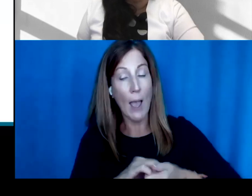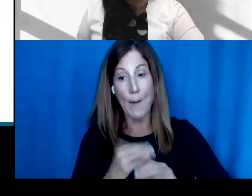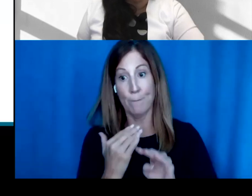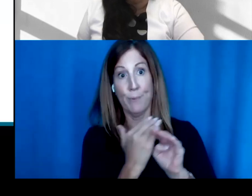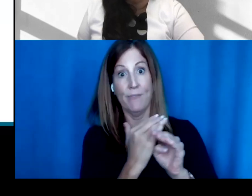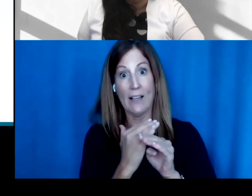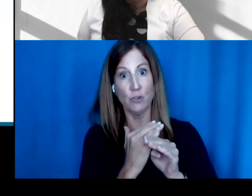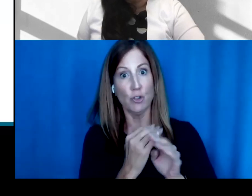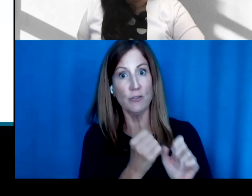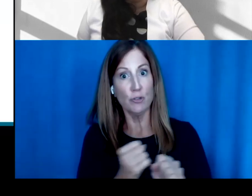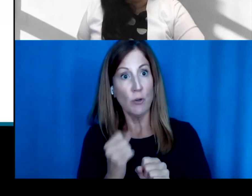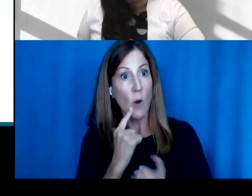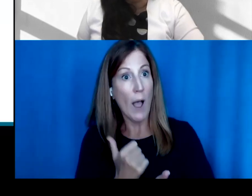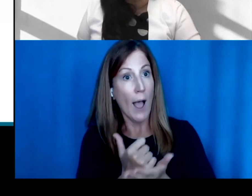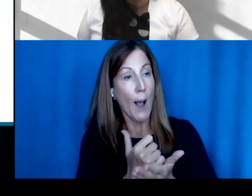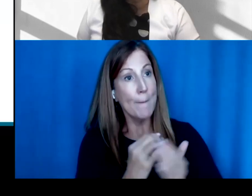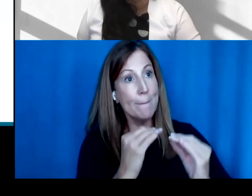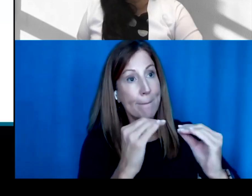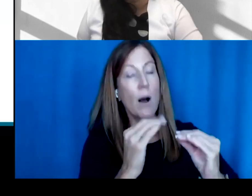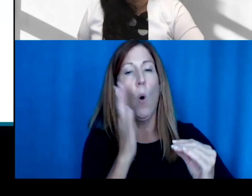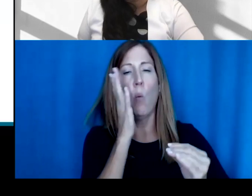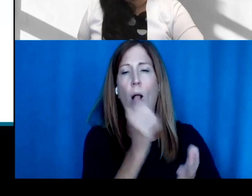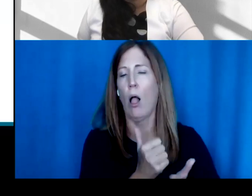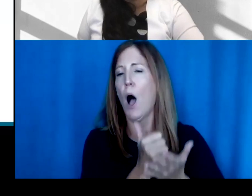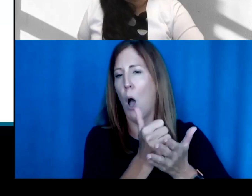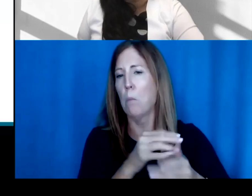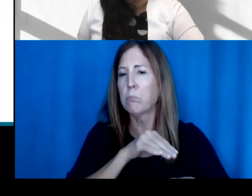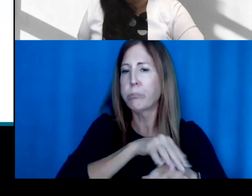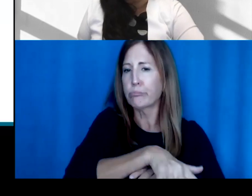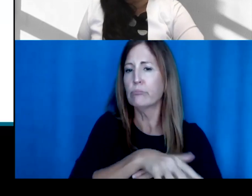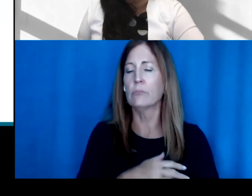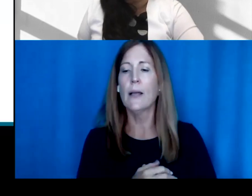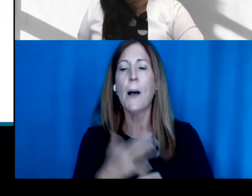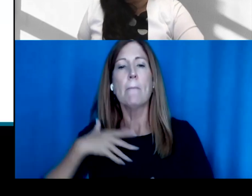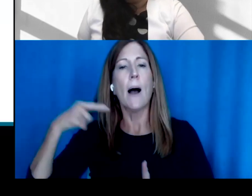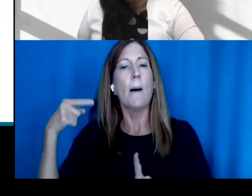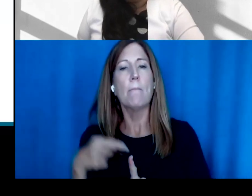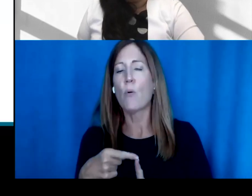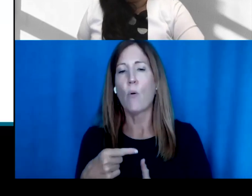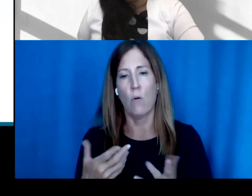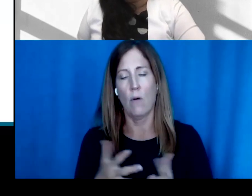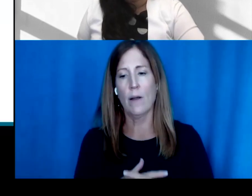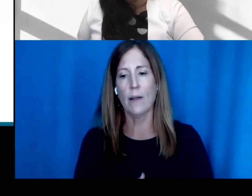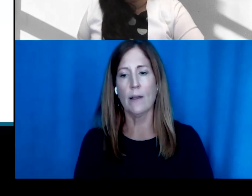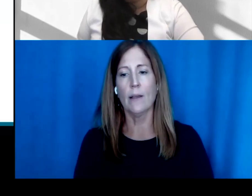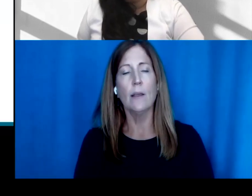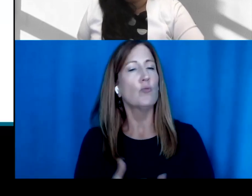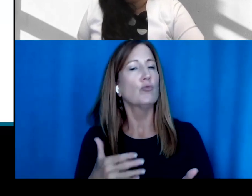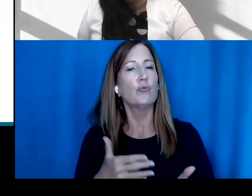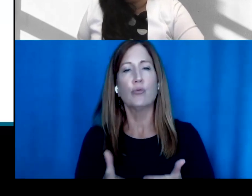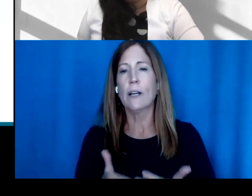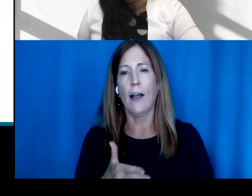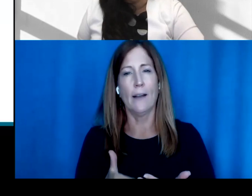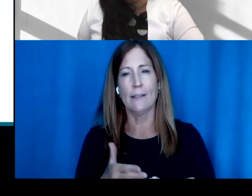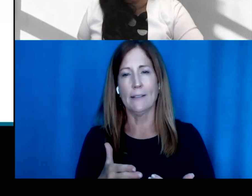strategies, that it can help. So I think I'm saying this to just make a point that regardless of why